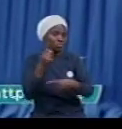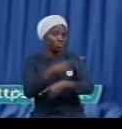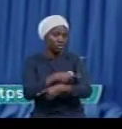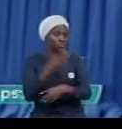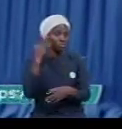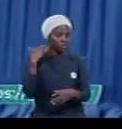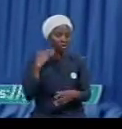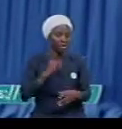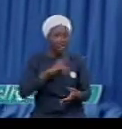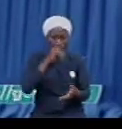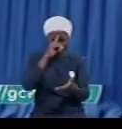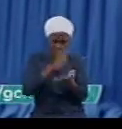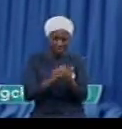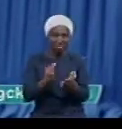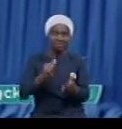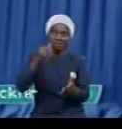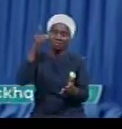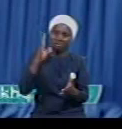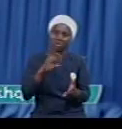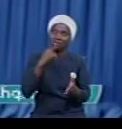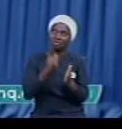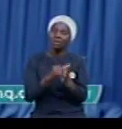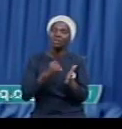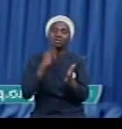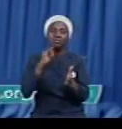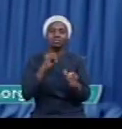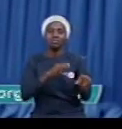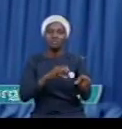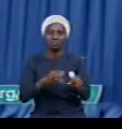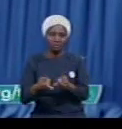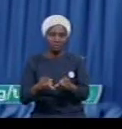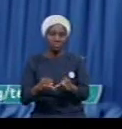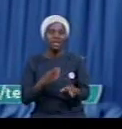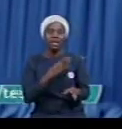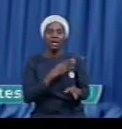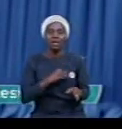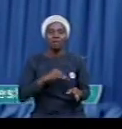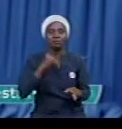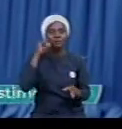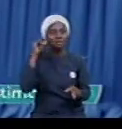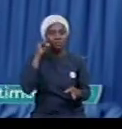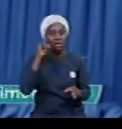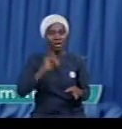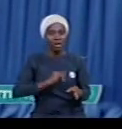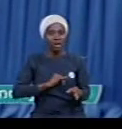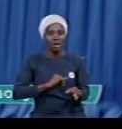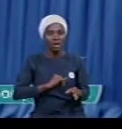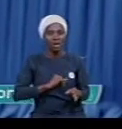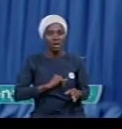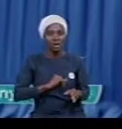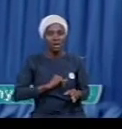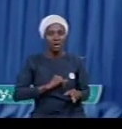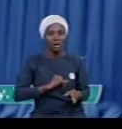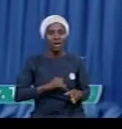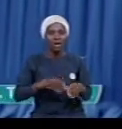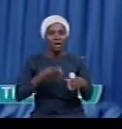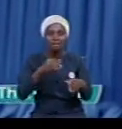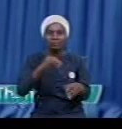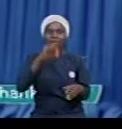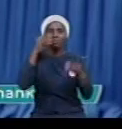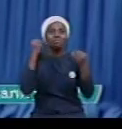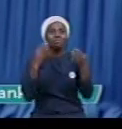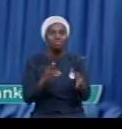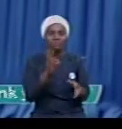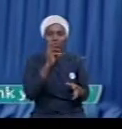I believed God and I said it is gone. Then yesterday I tested myself. I drank a lot of water.